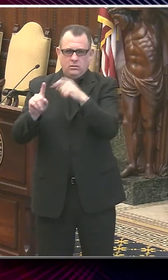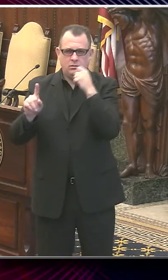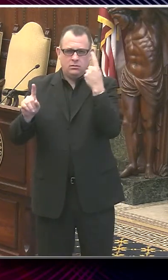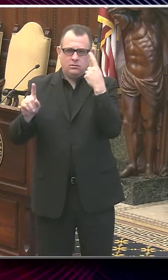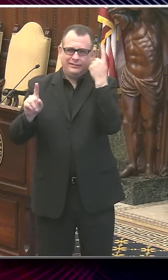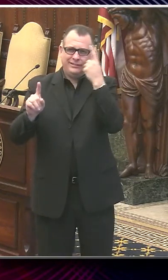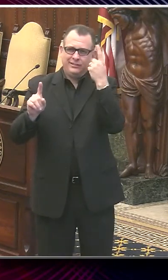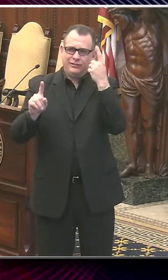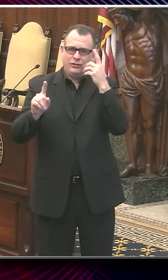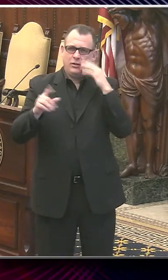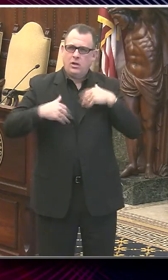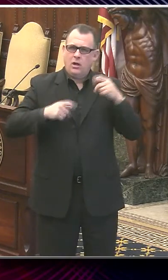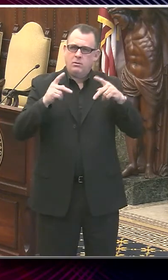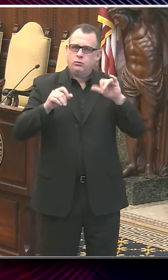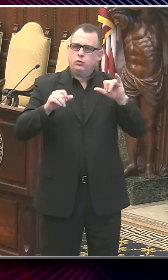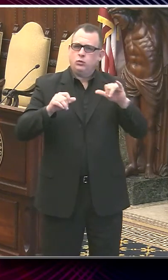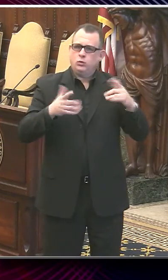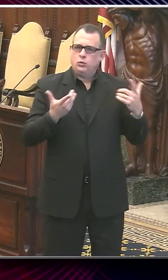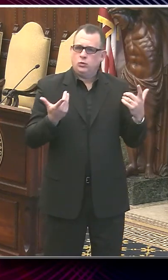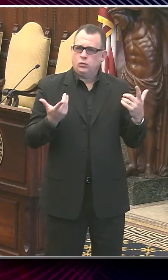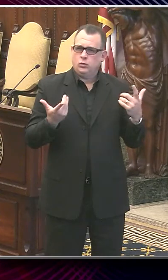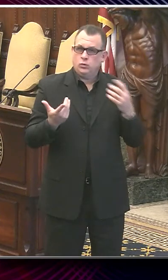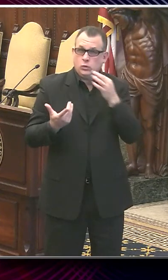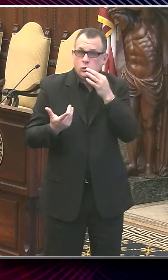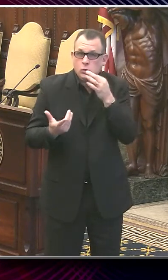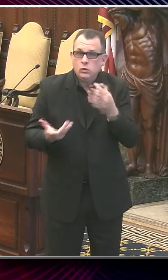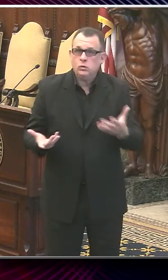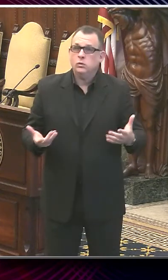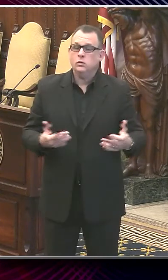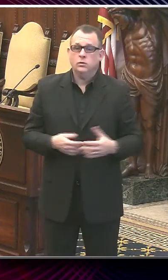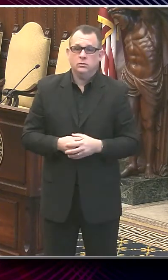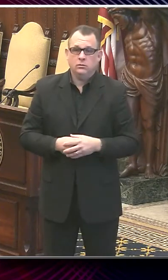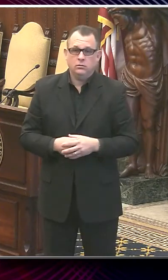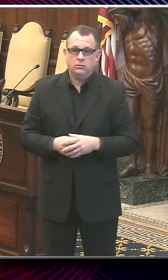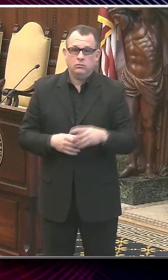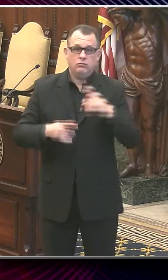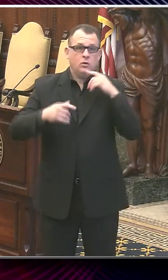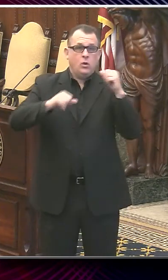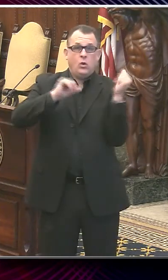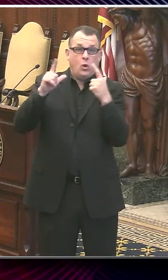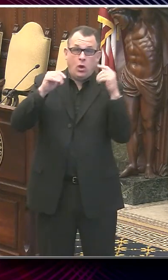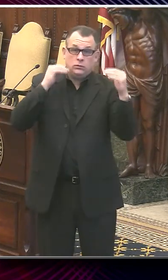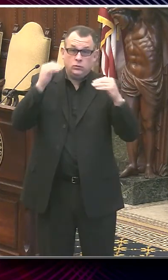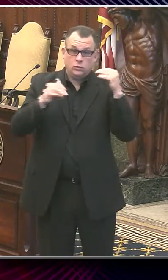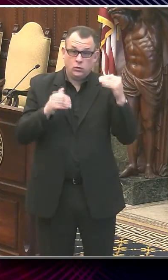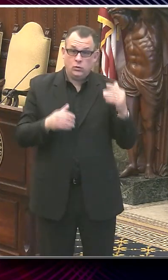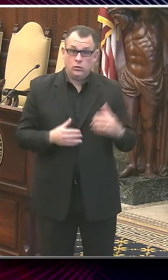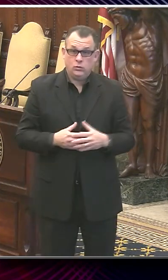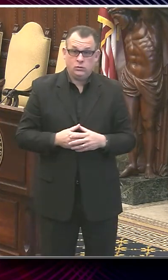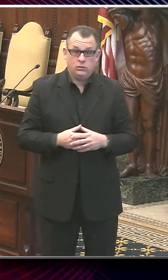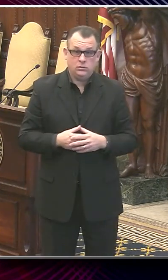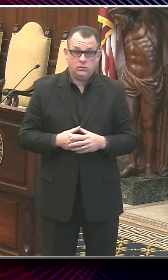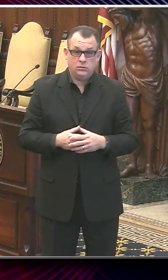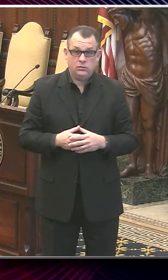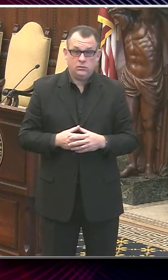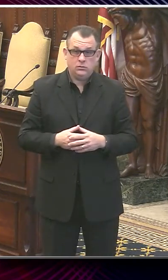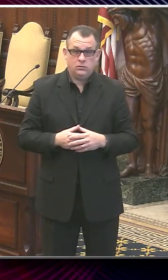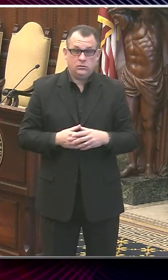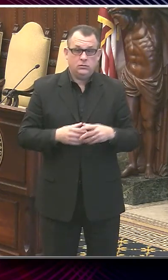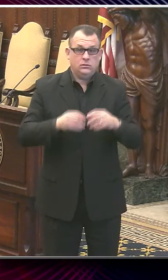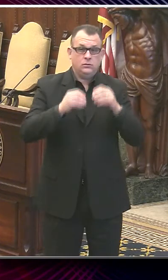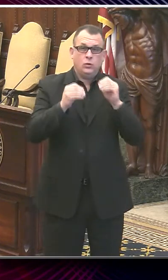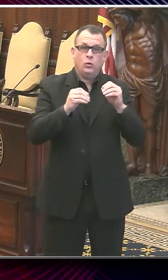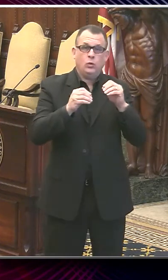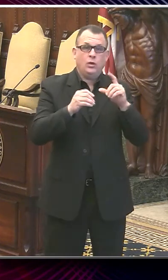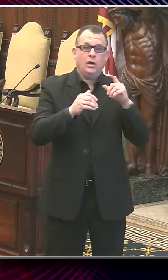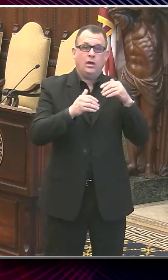next few weeks? We said that we'll open it up to all adults no later than May 1st. It's possible we'll go